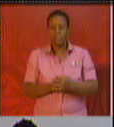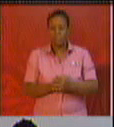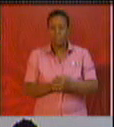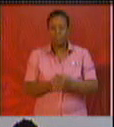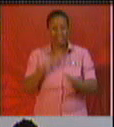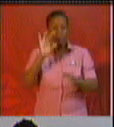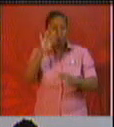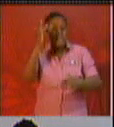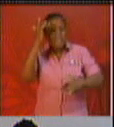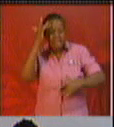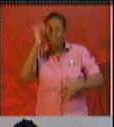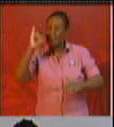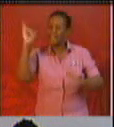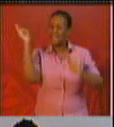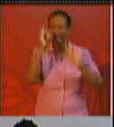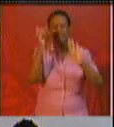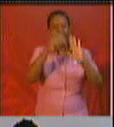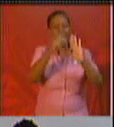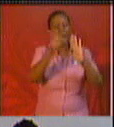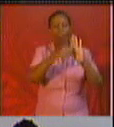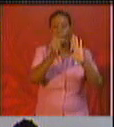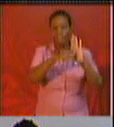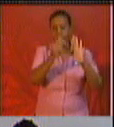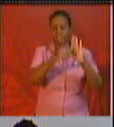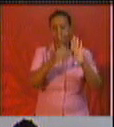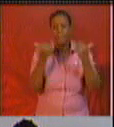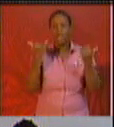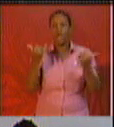now to TV6, please.